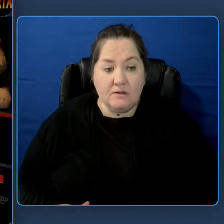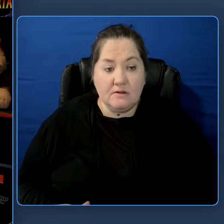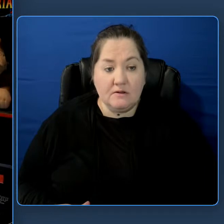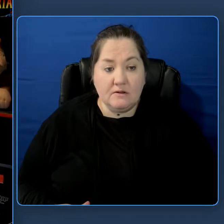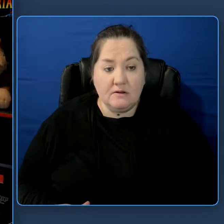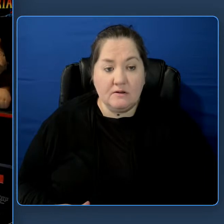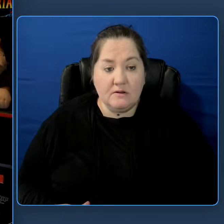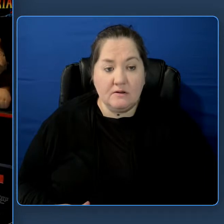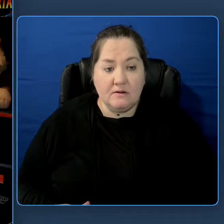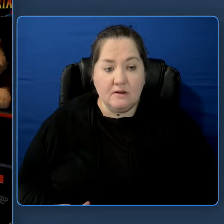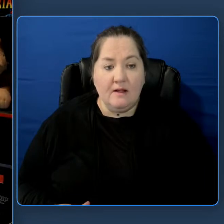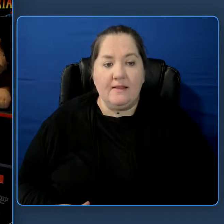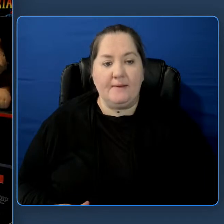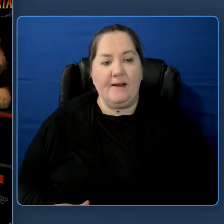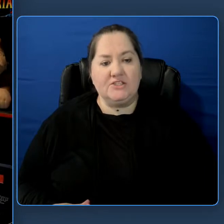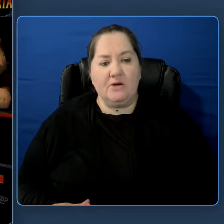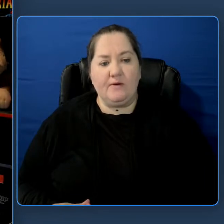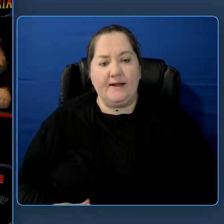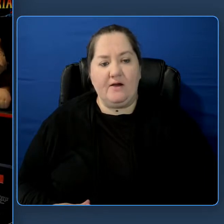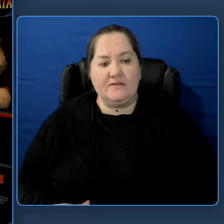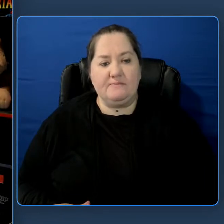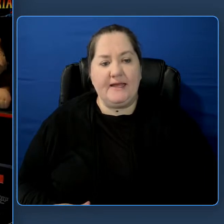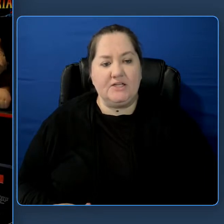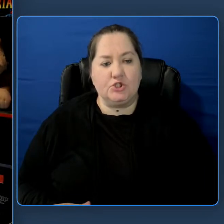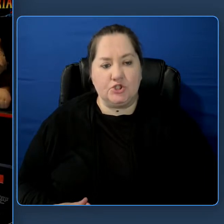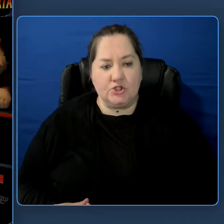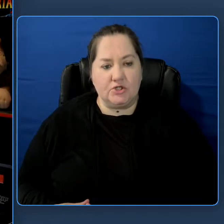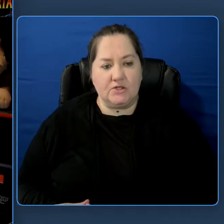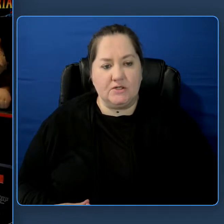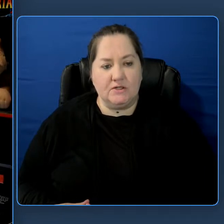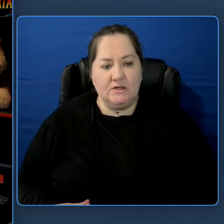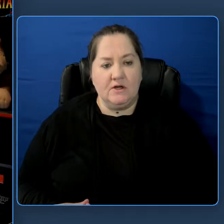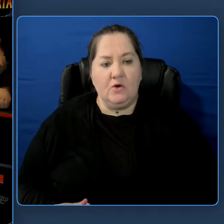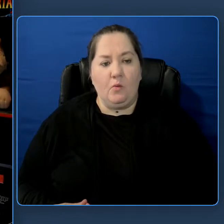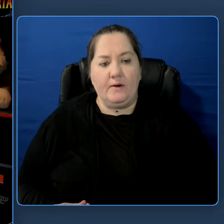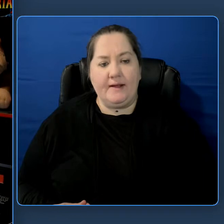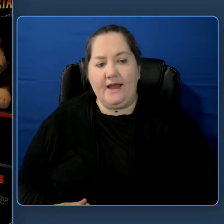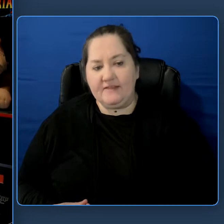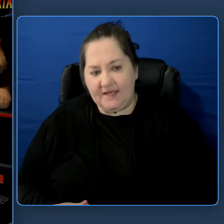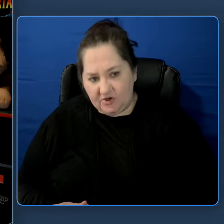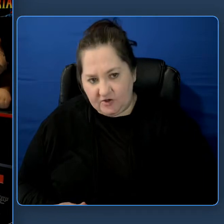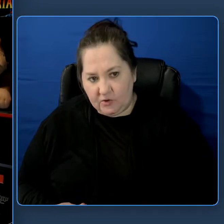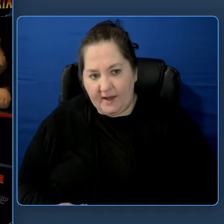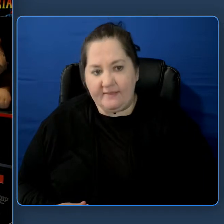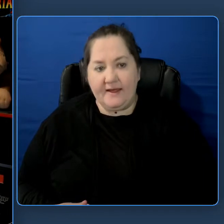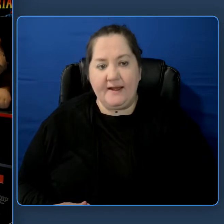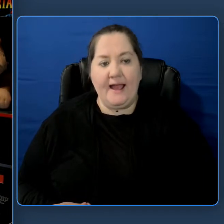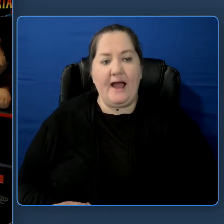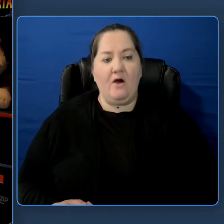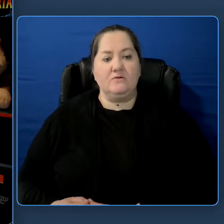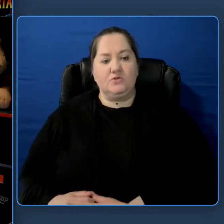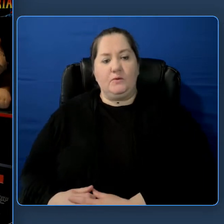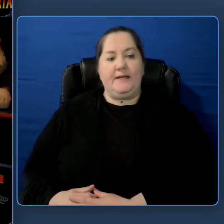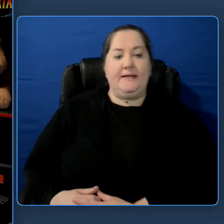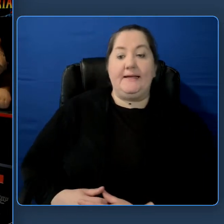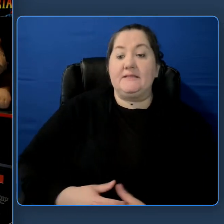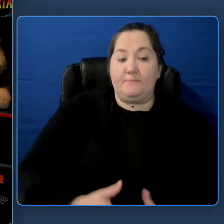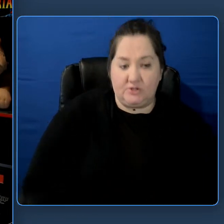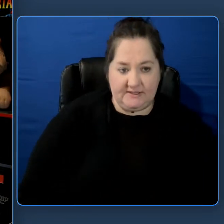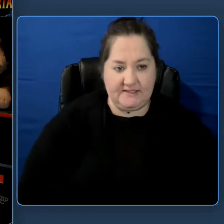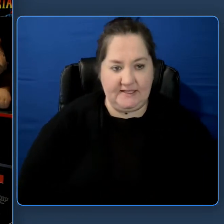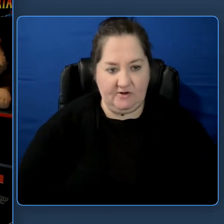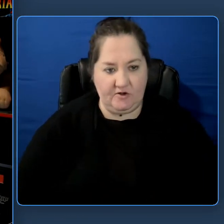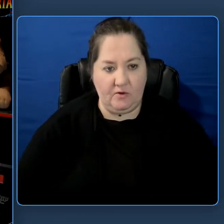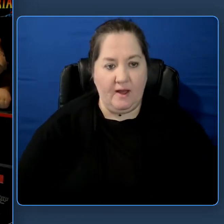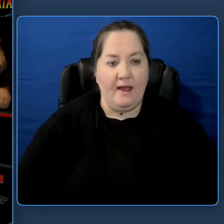new, like my job right now is making sure when we have the interview, and then how do we get